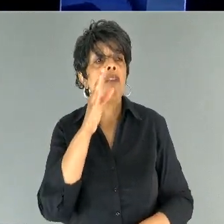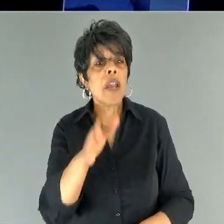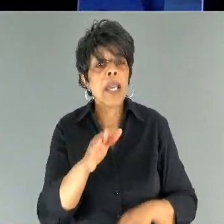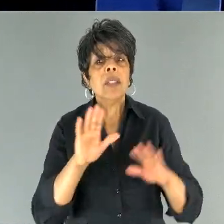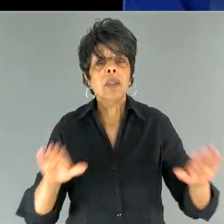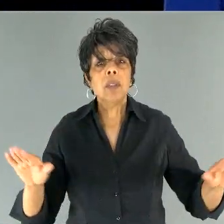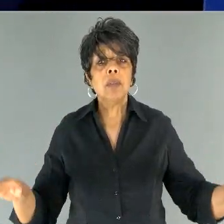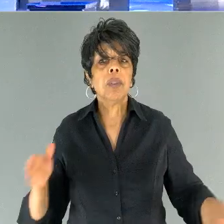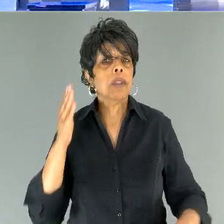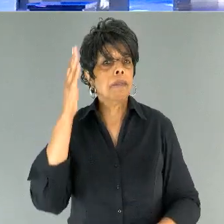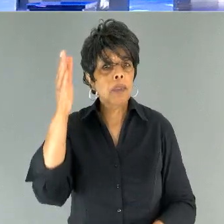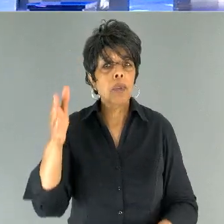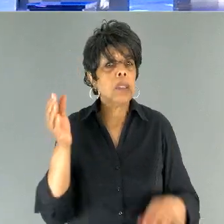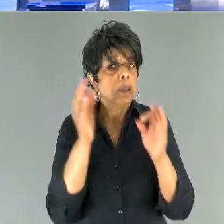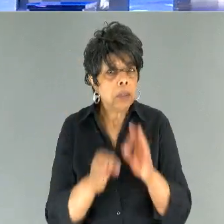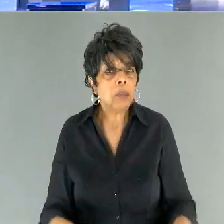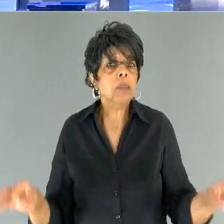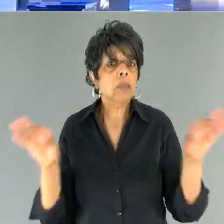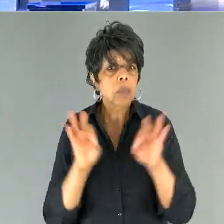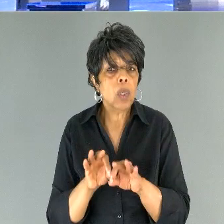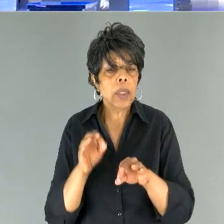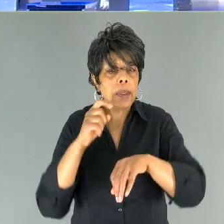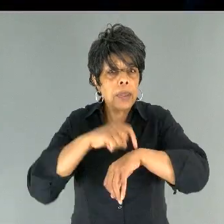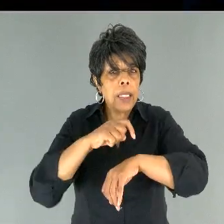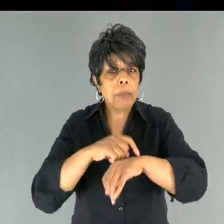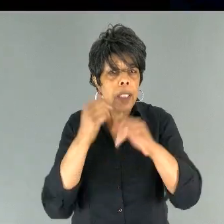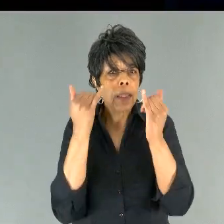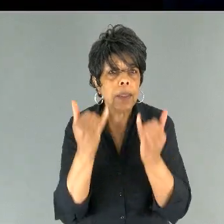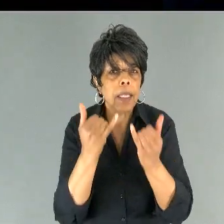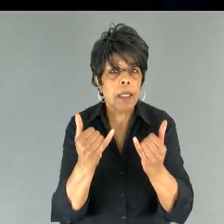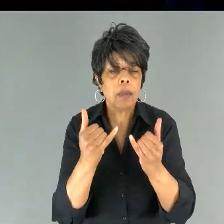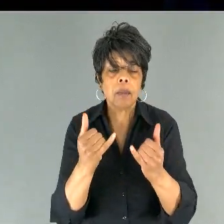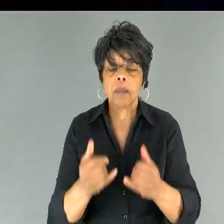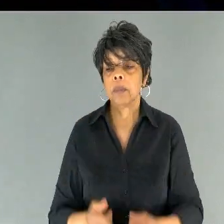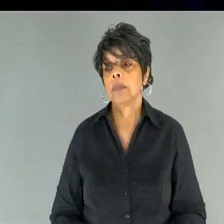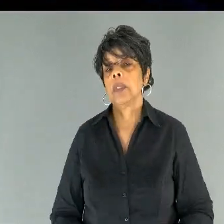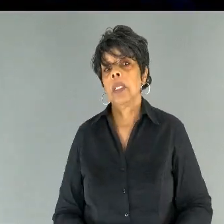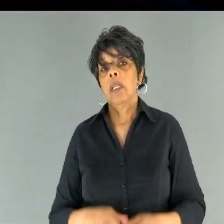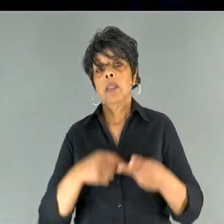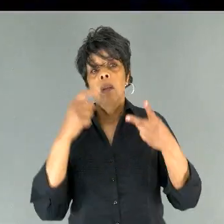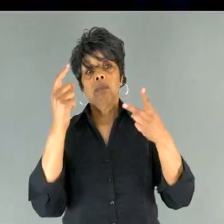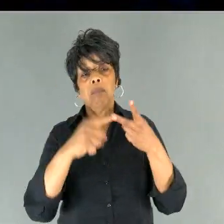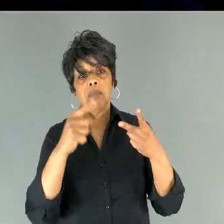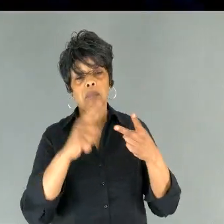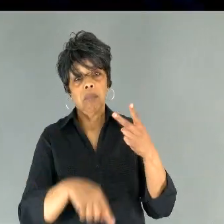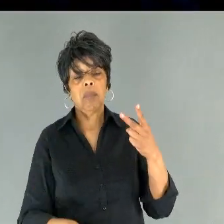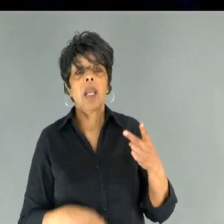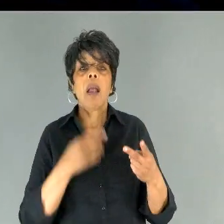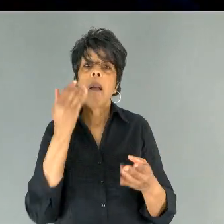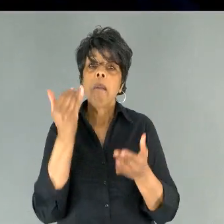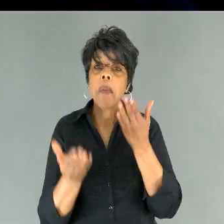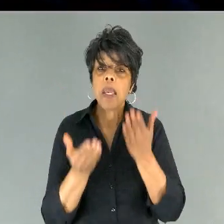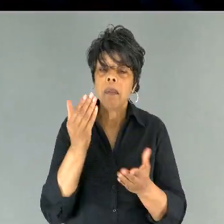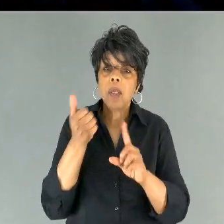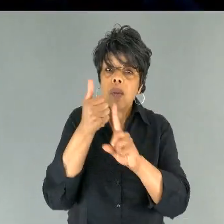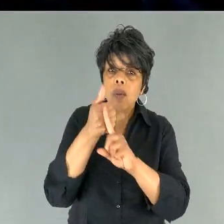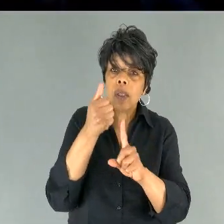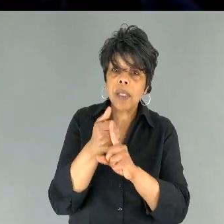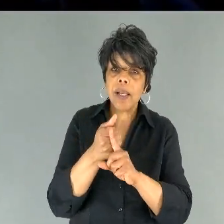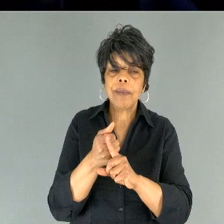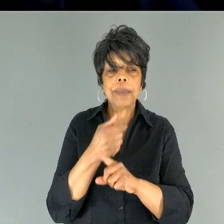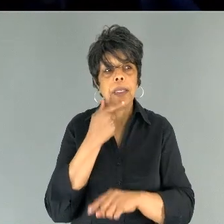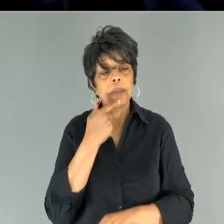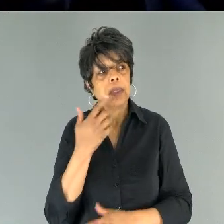Maybe you're here and you're saying, Pastor, I think I prayed this prayer before, but I've fallen away and I've made some mistakes,